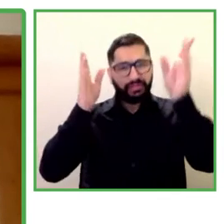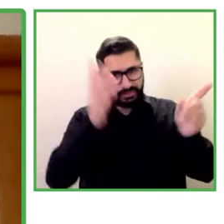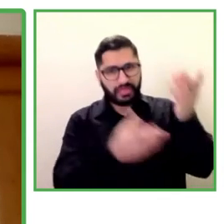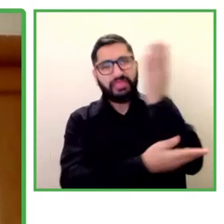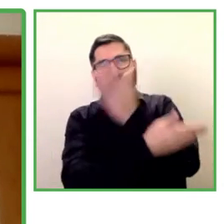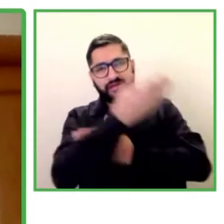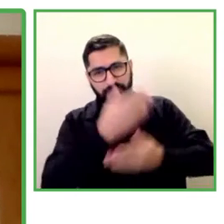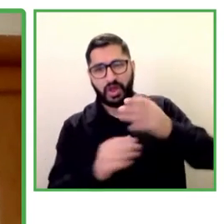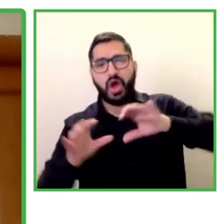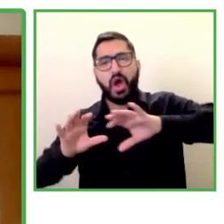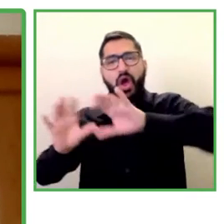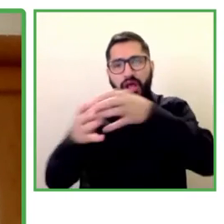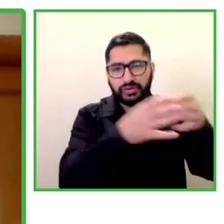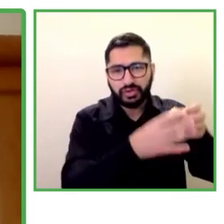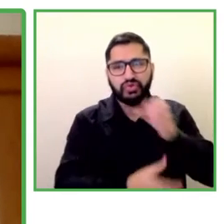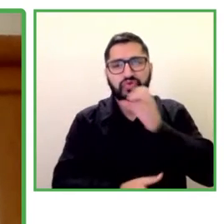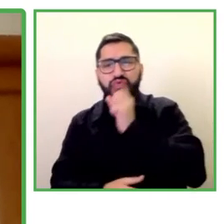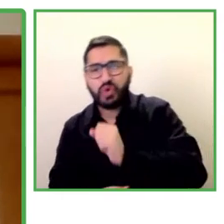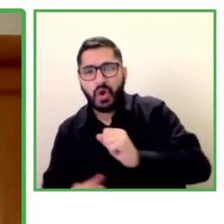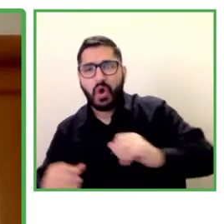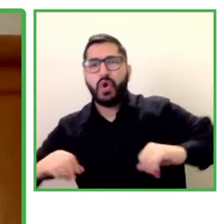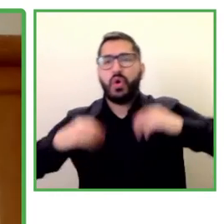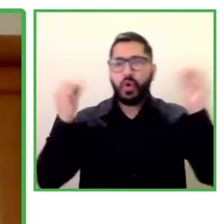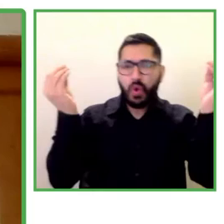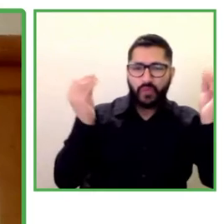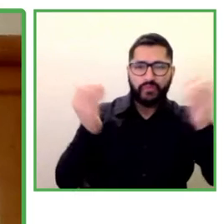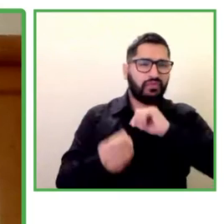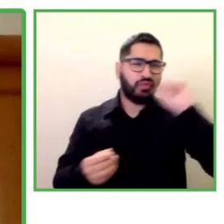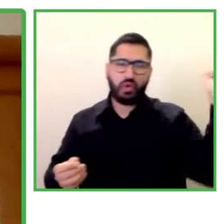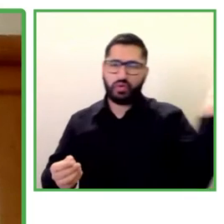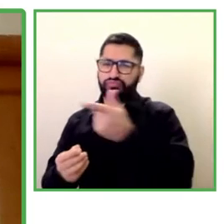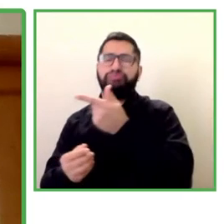also private for inclusion of people with disabilities.